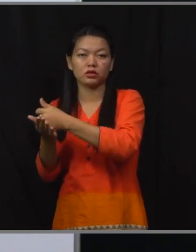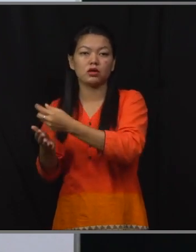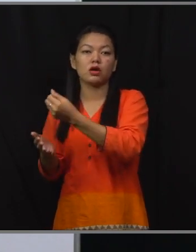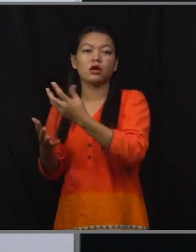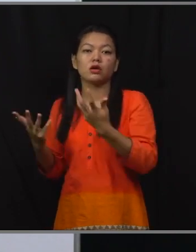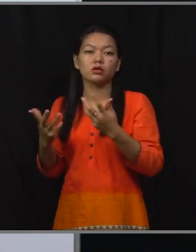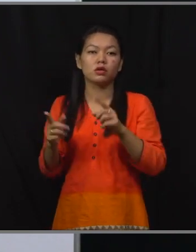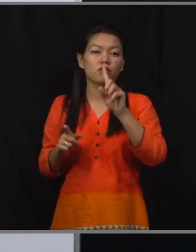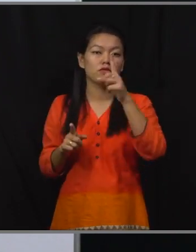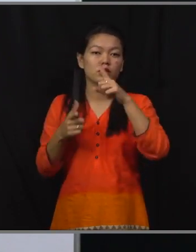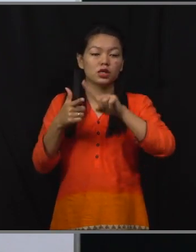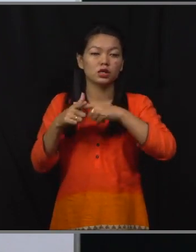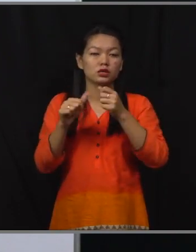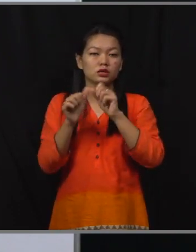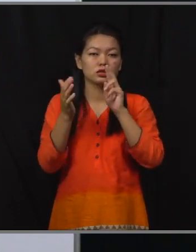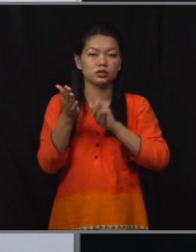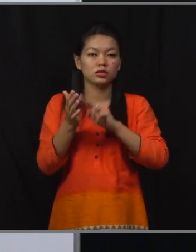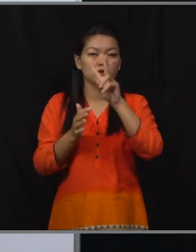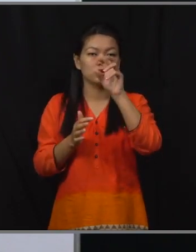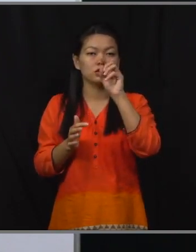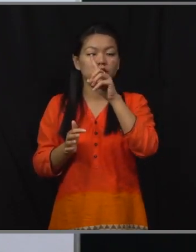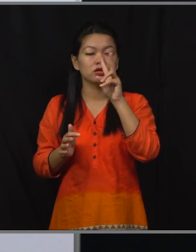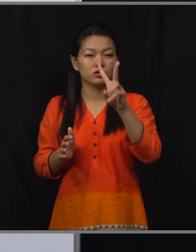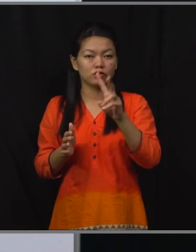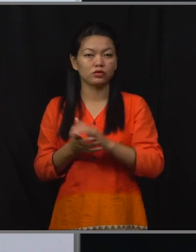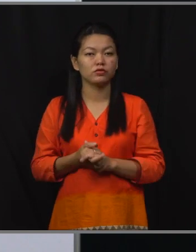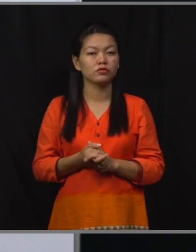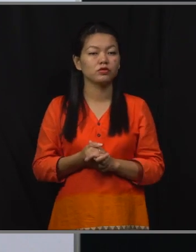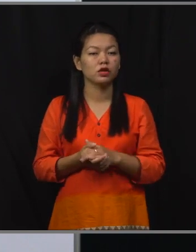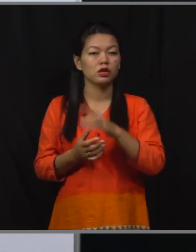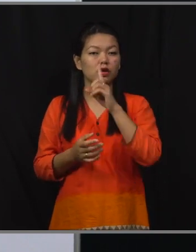on 1st January 2012 is